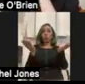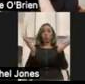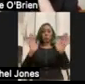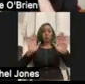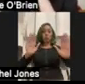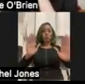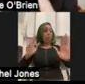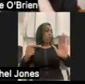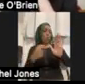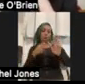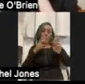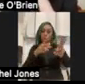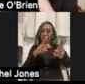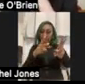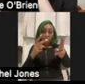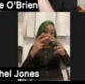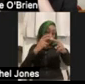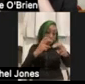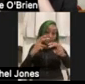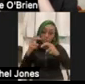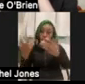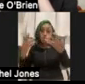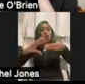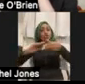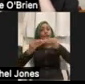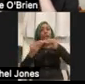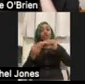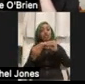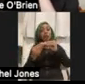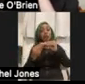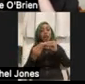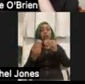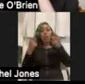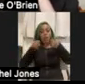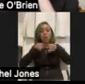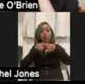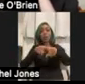modes of research, I suppose, or creation alongside one another.